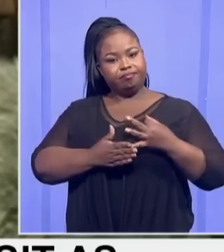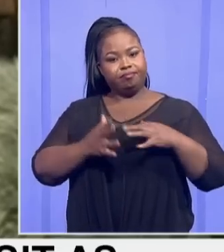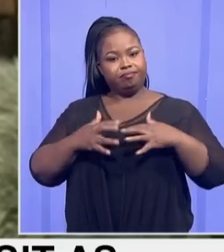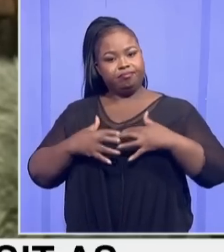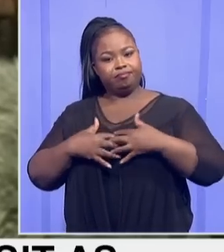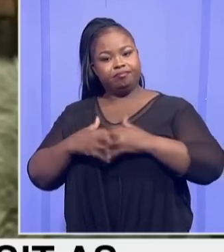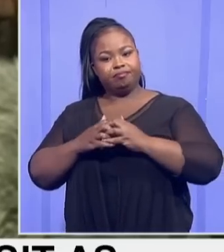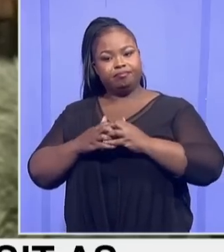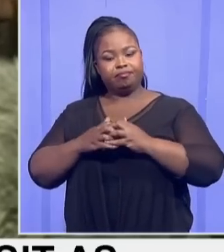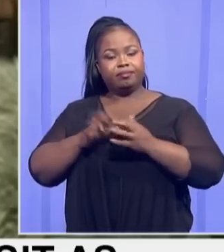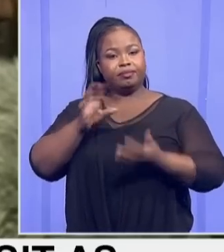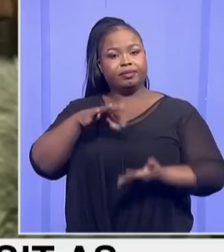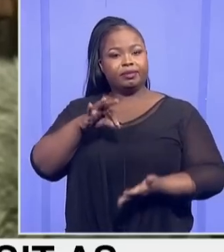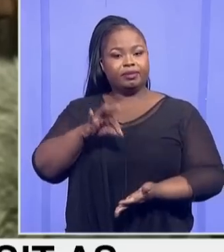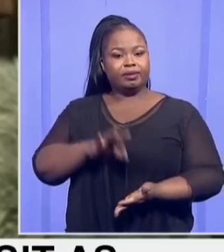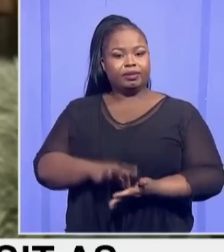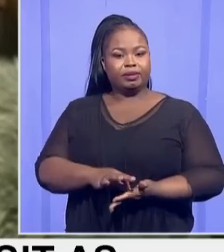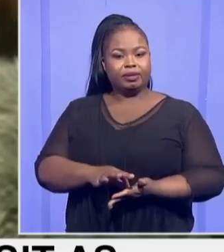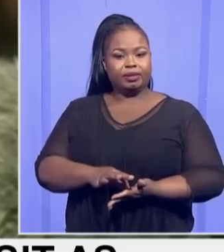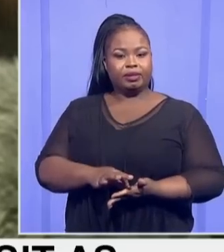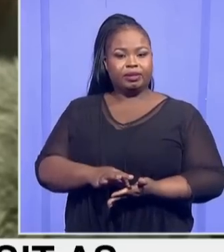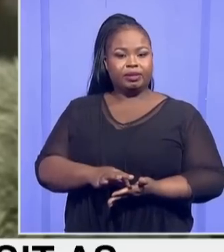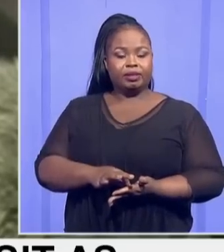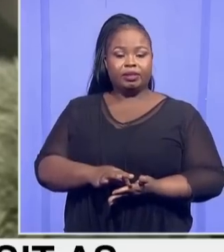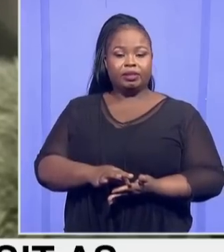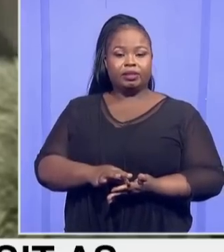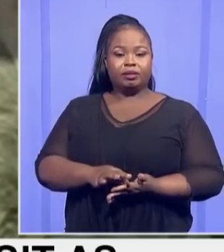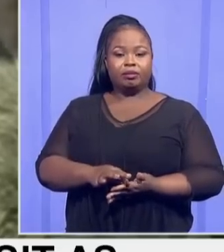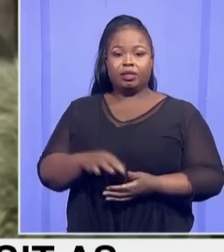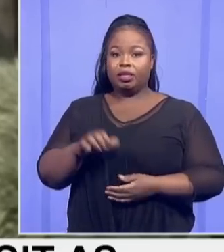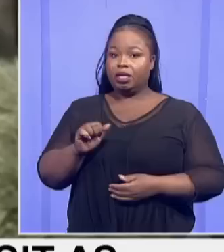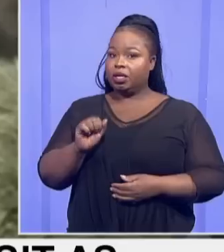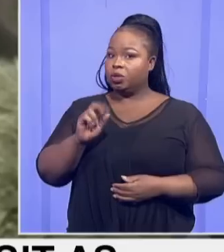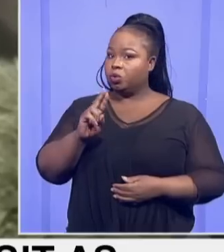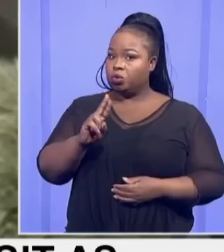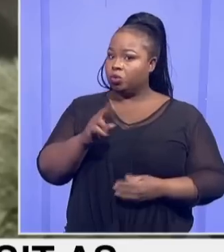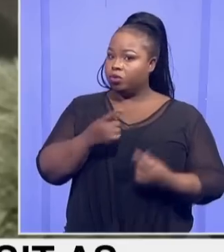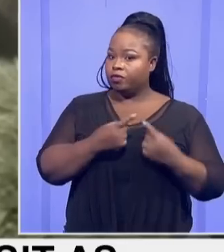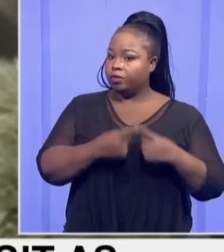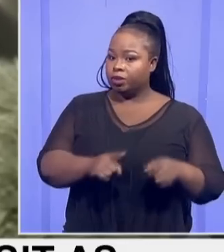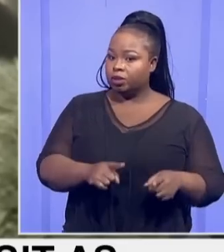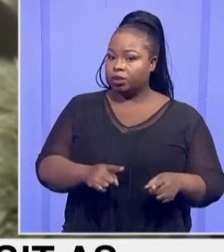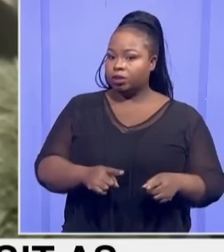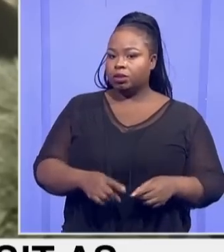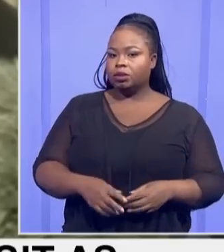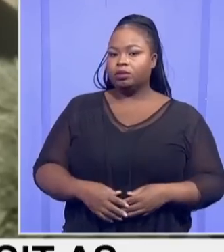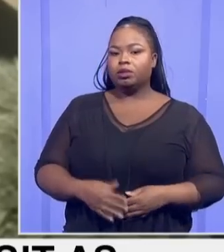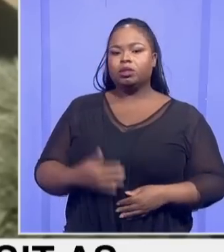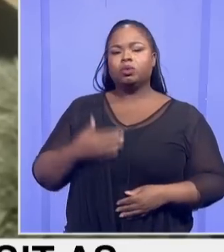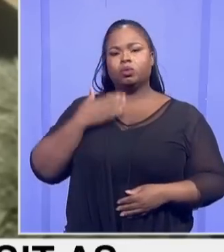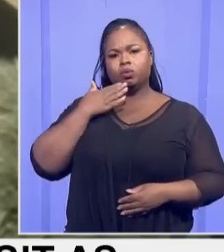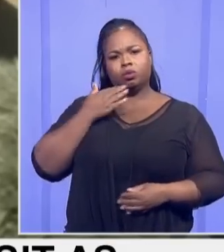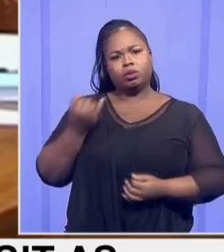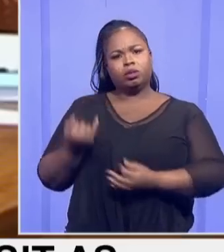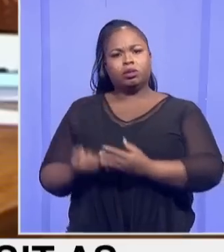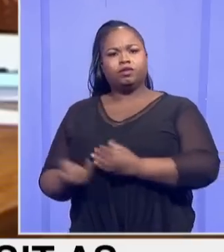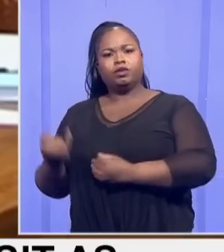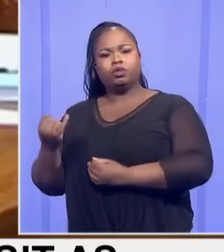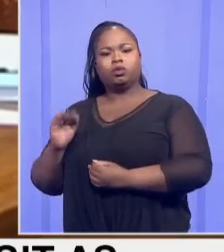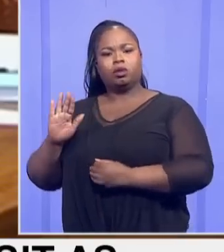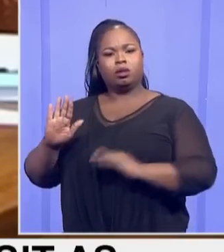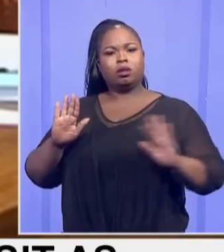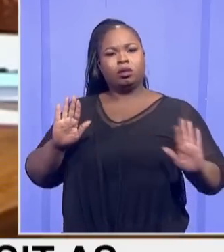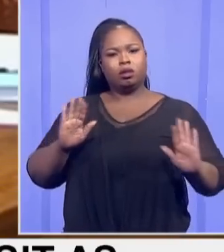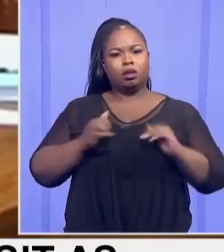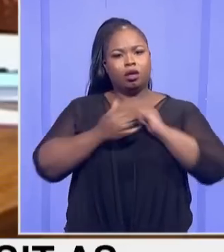was signed not by the AU, but by individual countries.